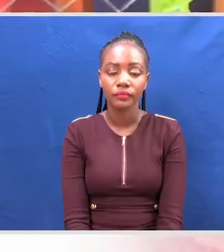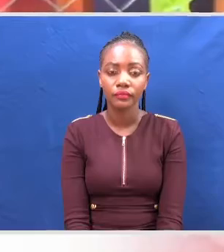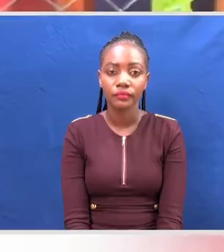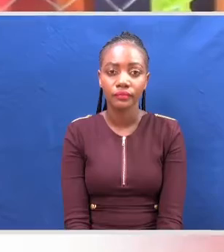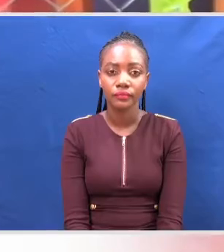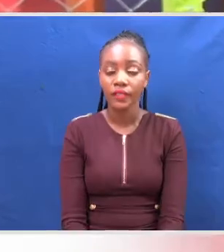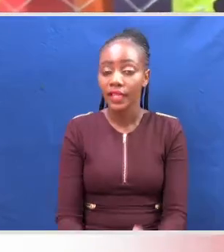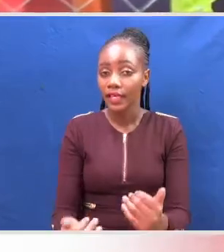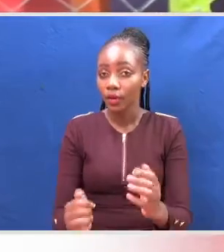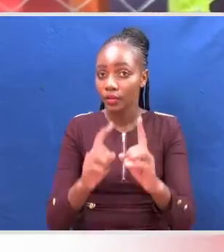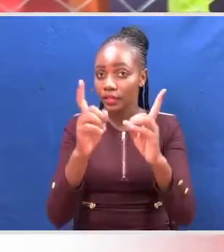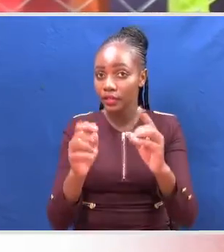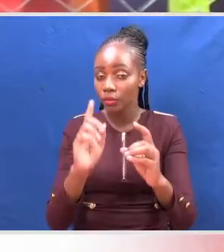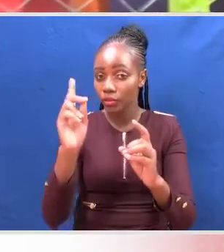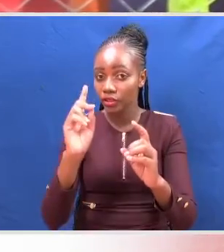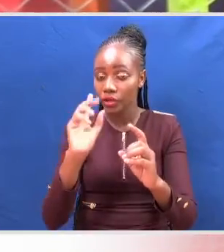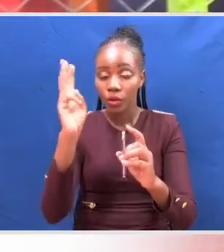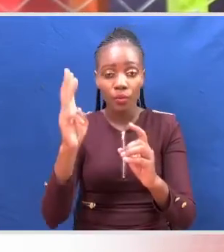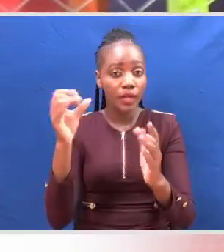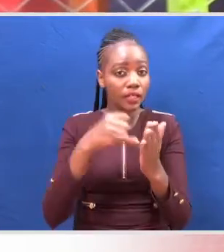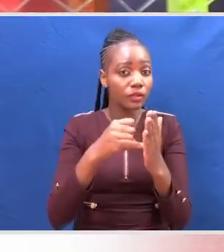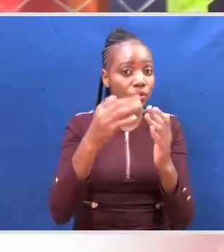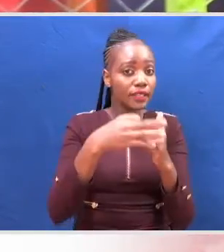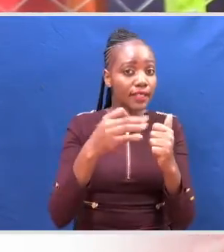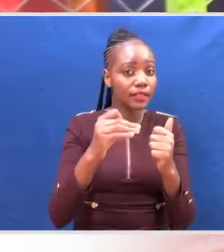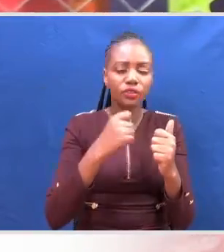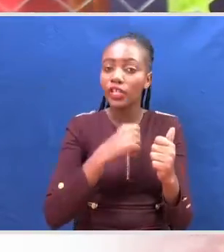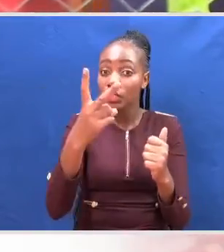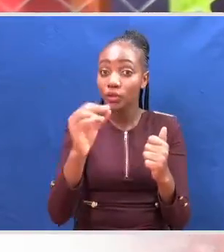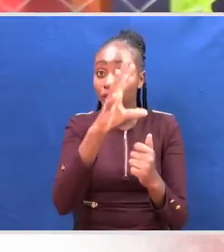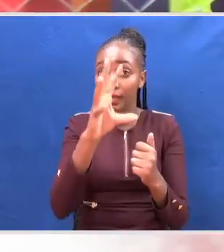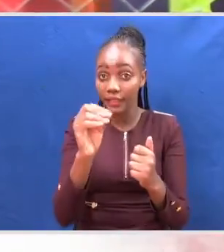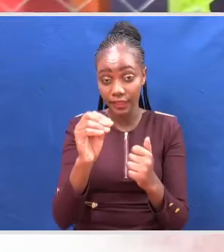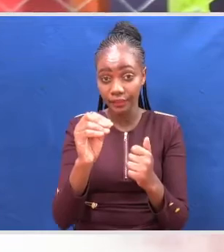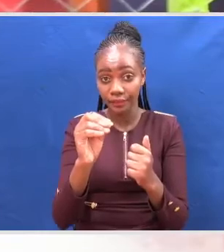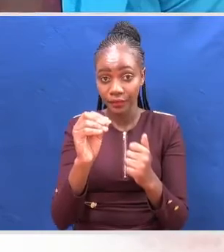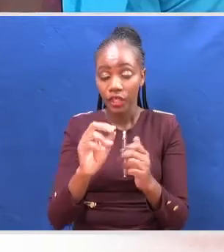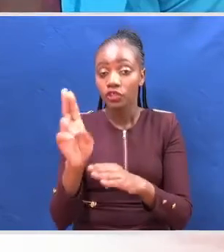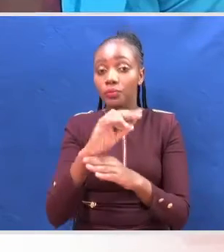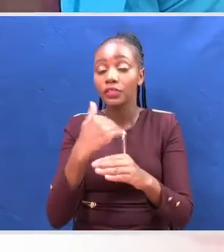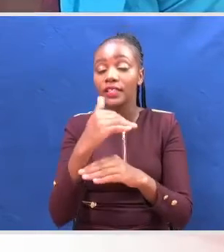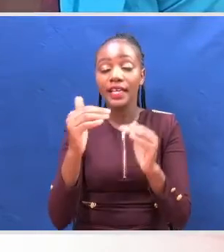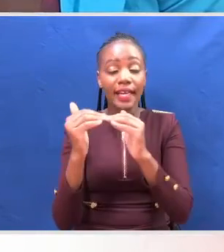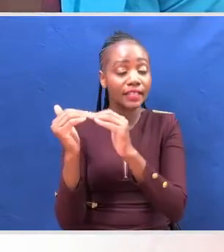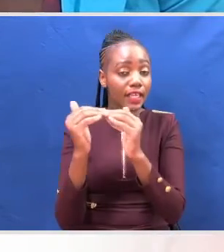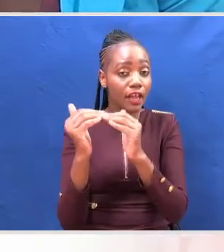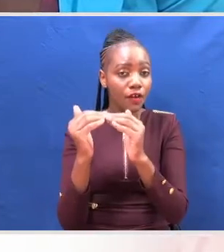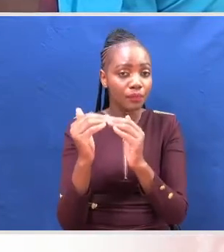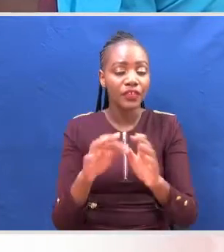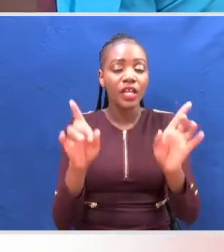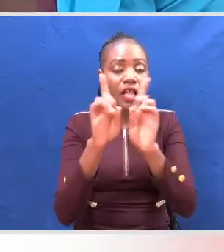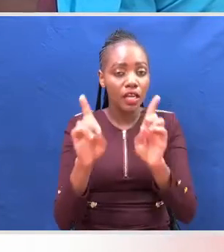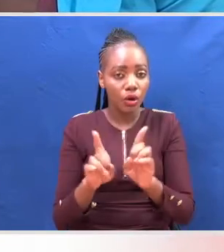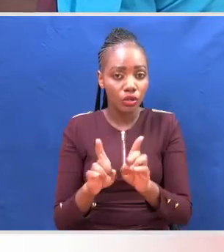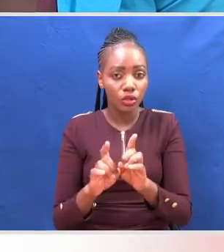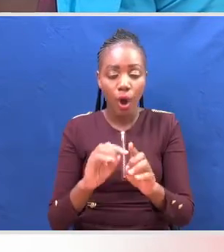will constitute 20% of the marks that these learners will use to get to the junior secondary school. But this will only be used